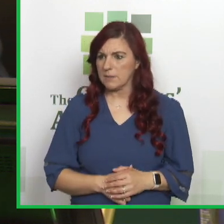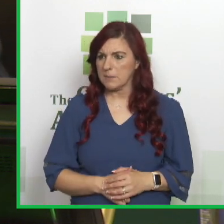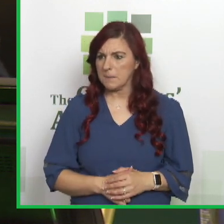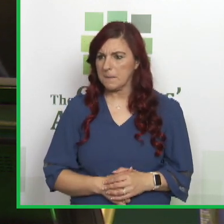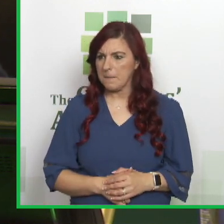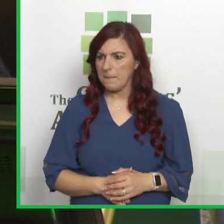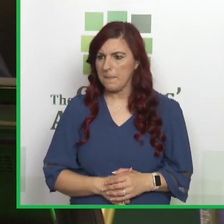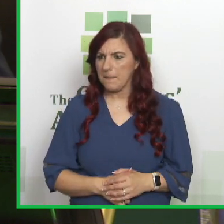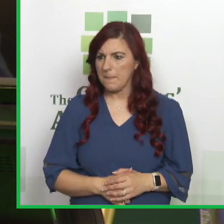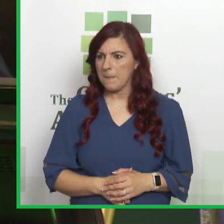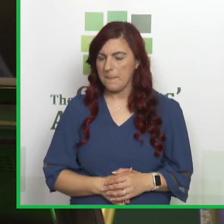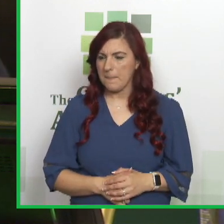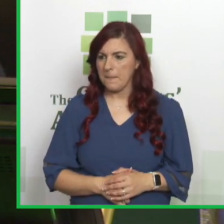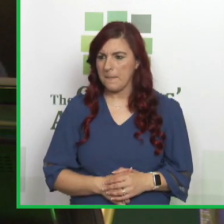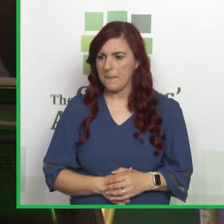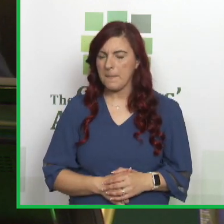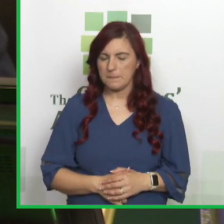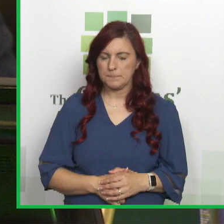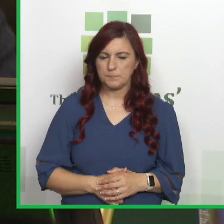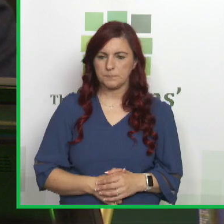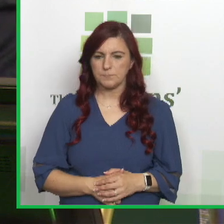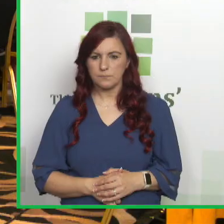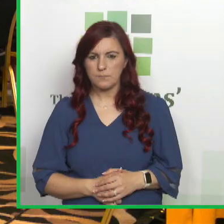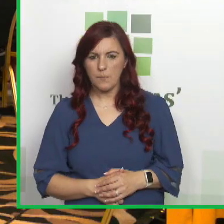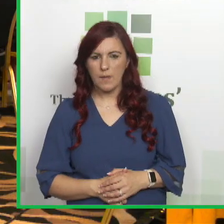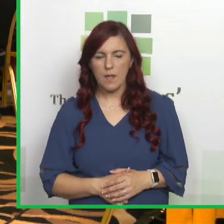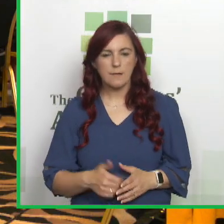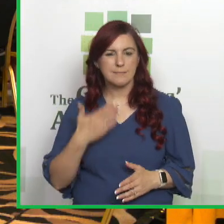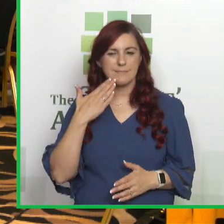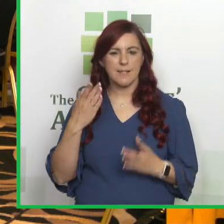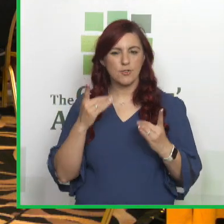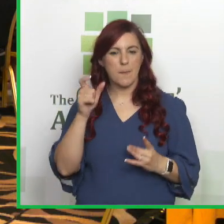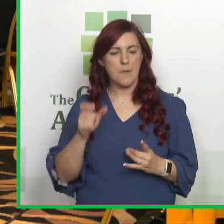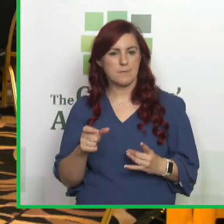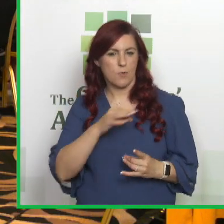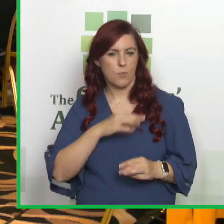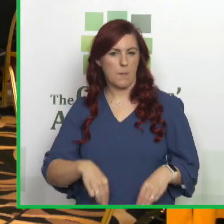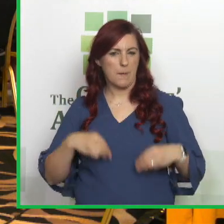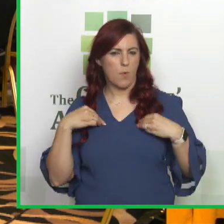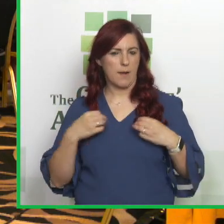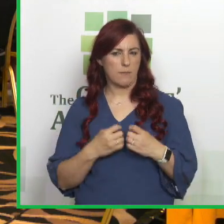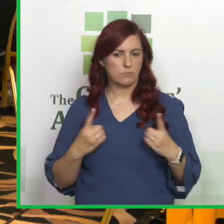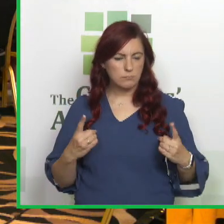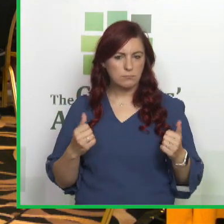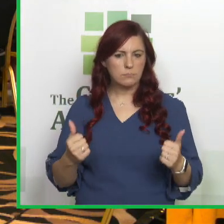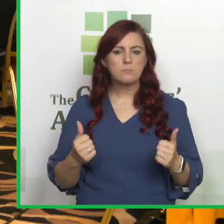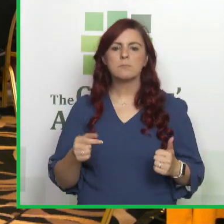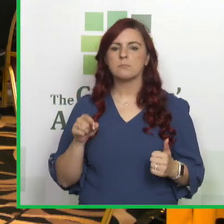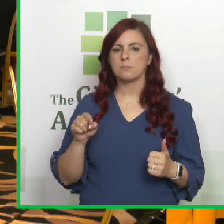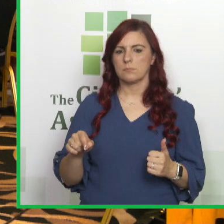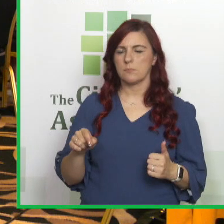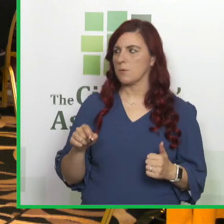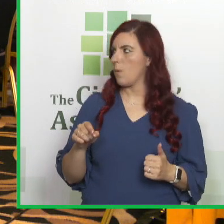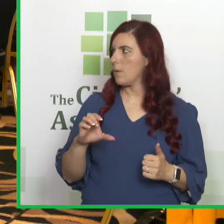National Drugs and Organised Crime Unit. Thank you. Very welcome, Seamus. Thank you, Chair, and good morning, ladies and gentlemen. As a police officer of 34